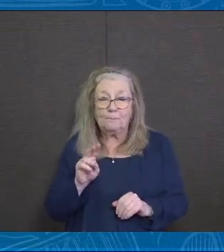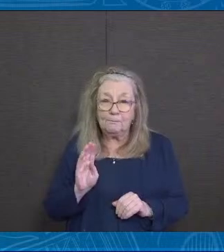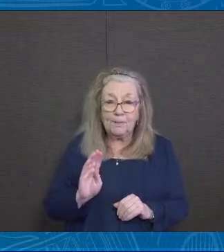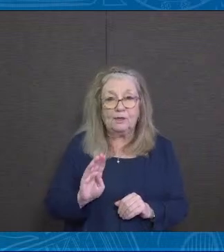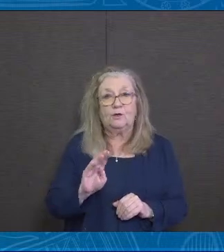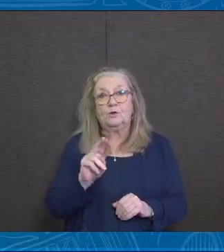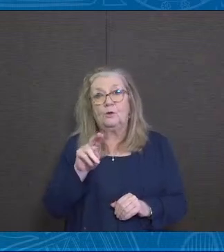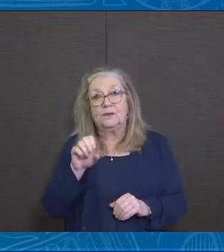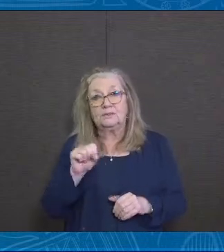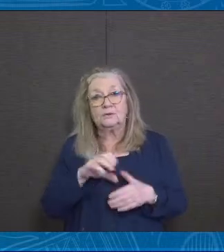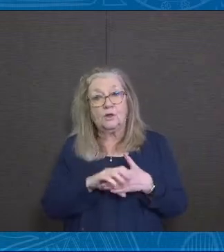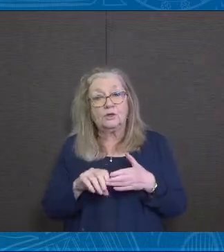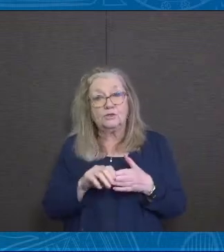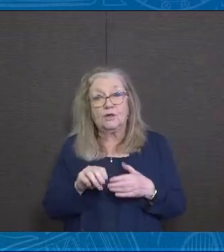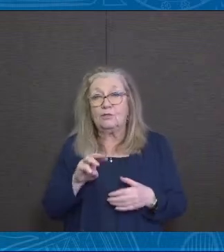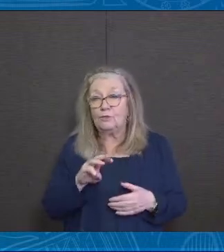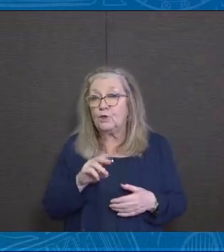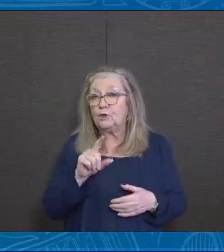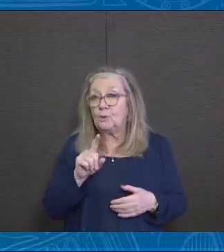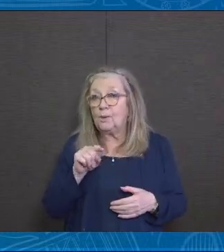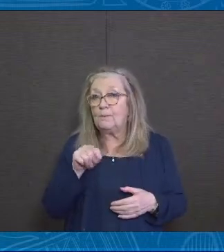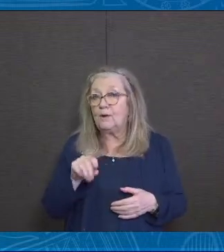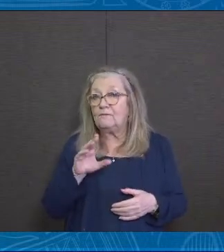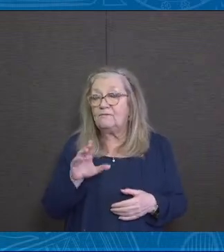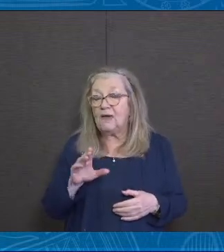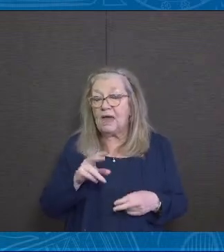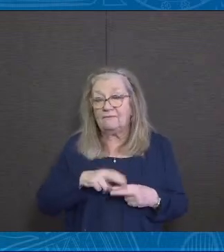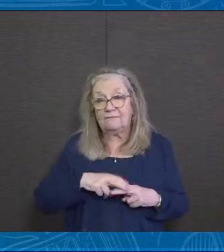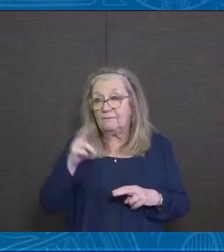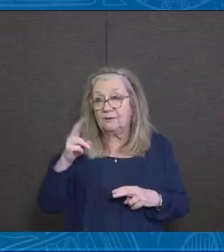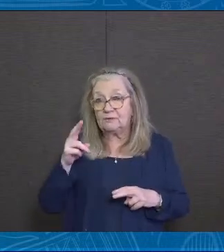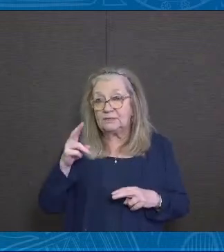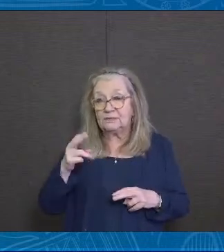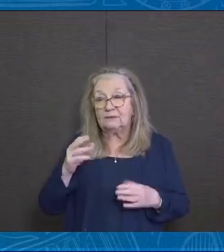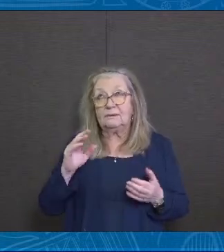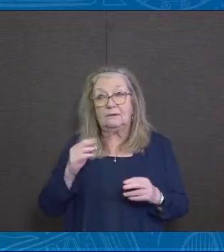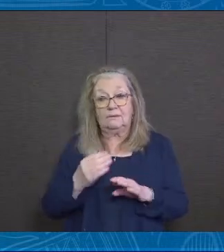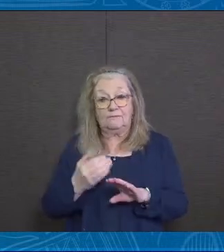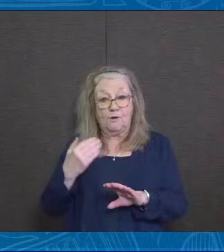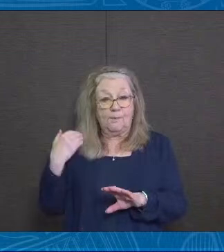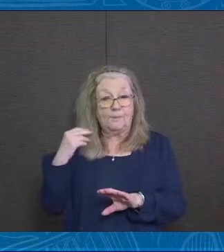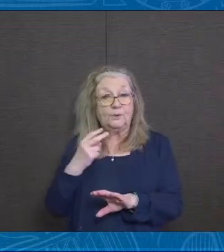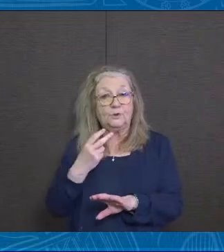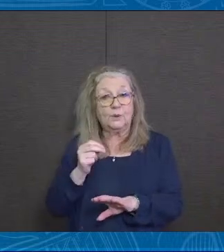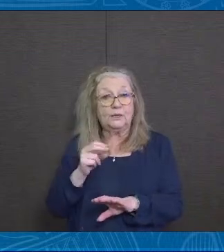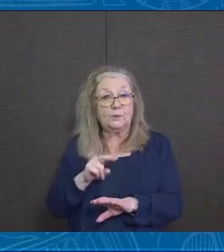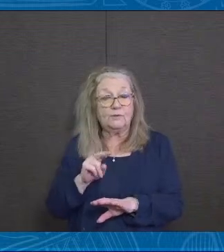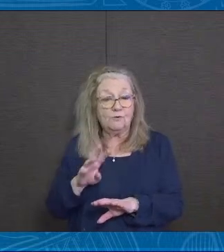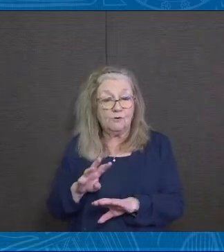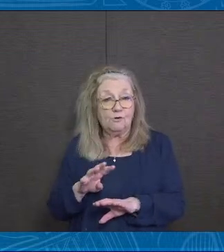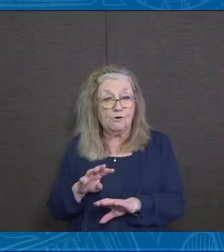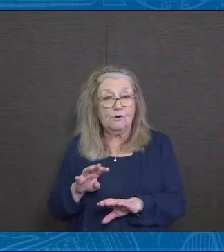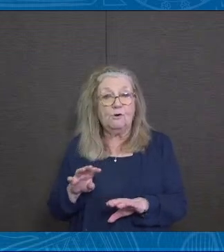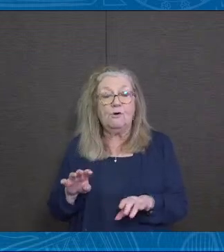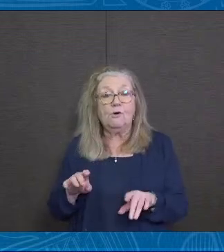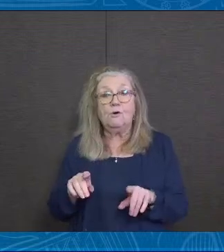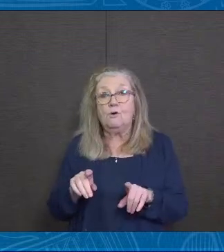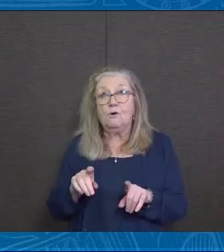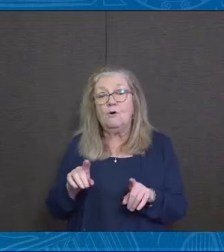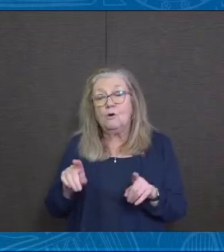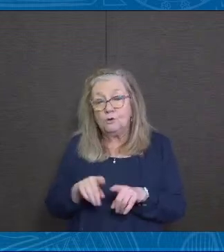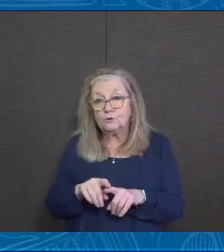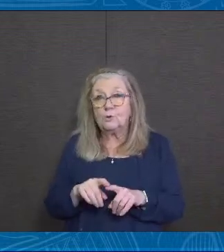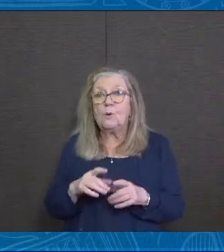a 31.5 increase from 2024 allocation. And also as a part